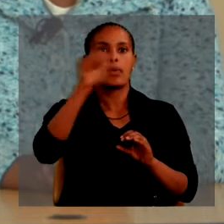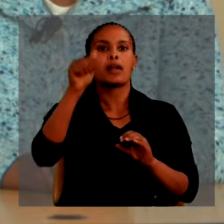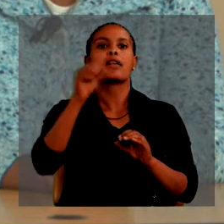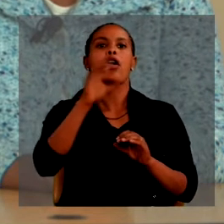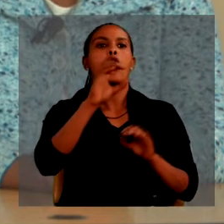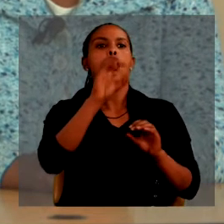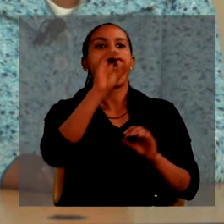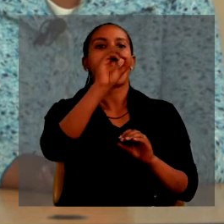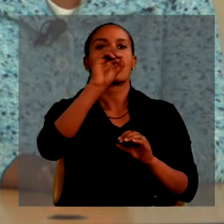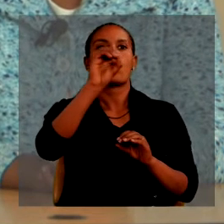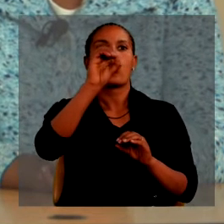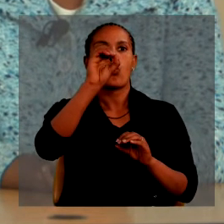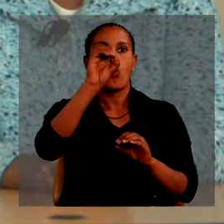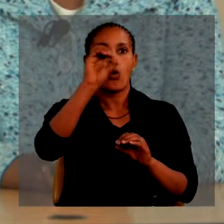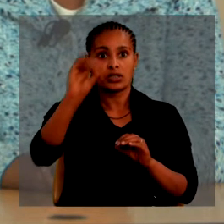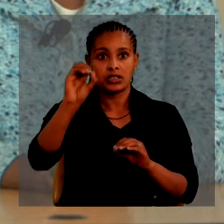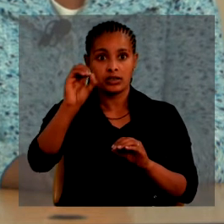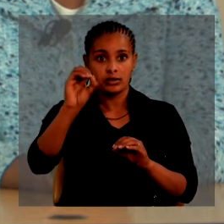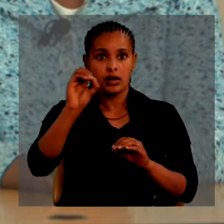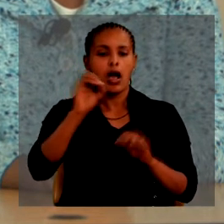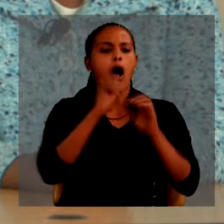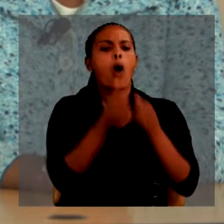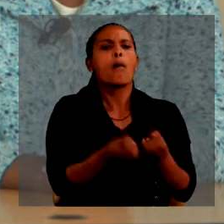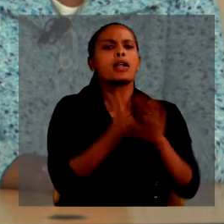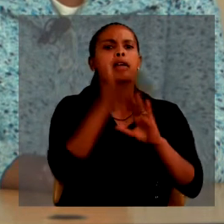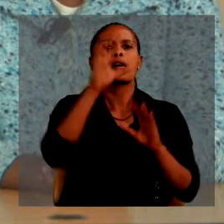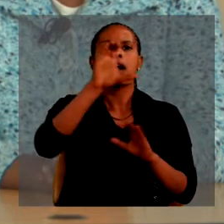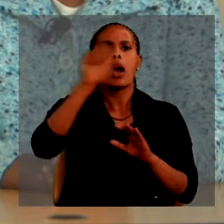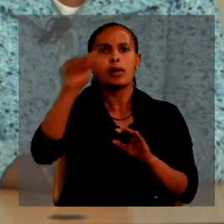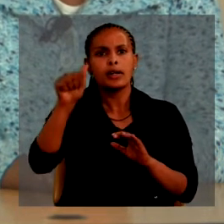oxygen. How many carbons and how many oxygen?